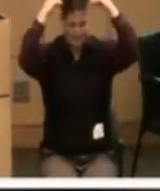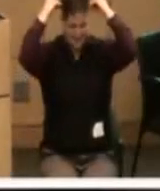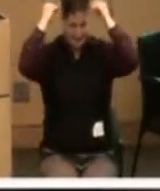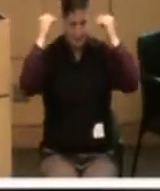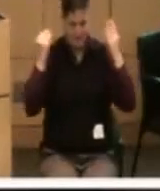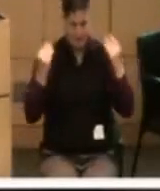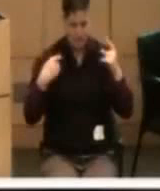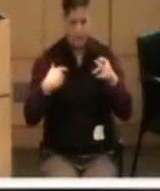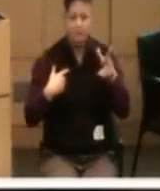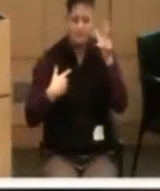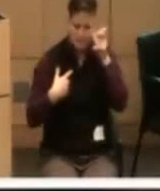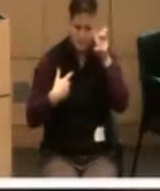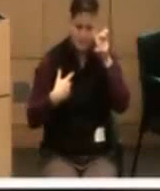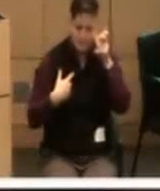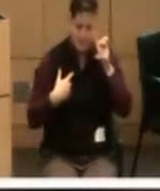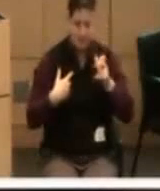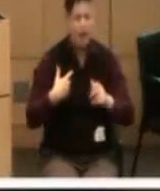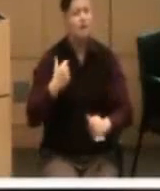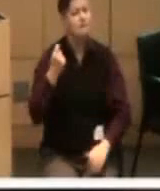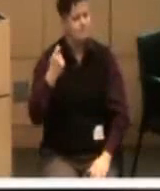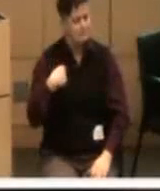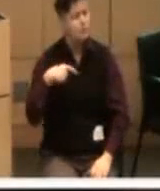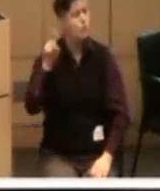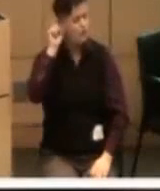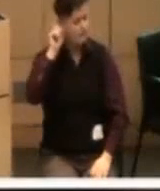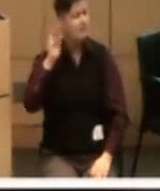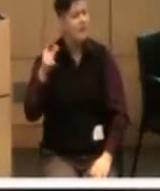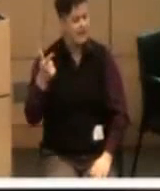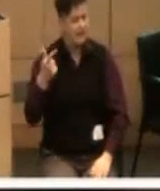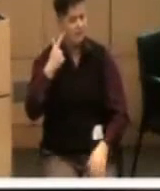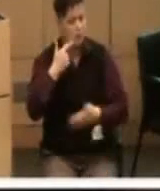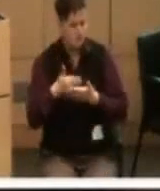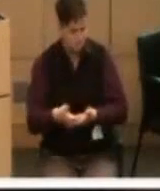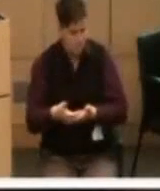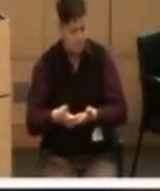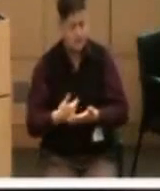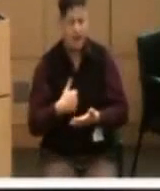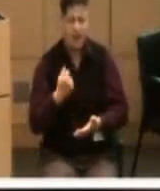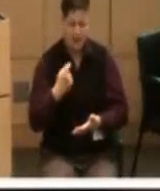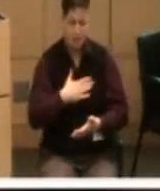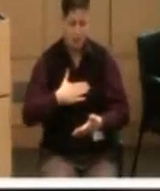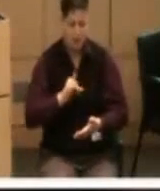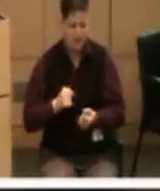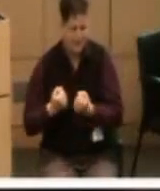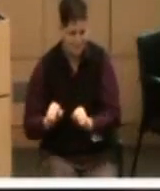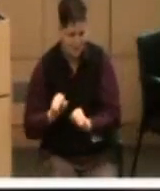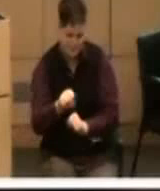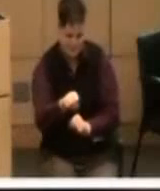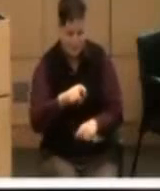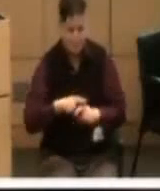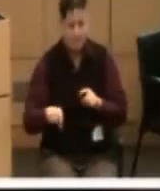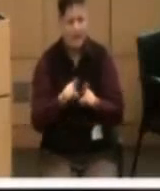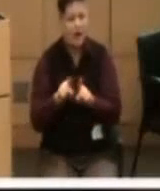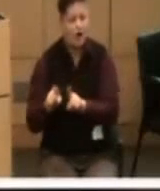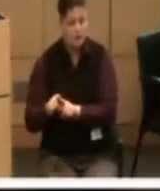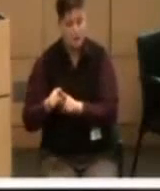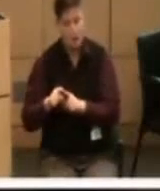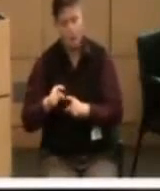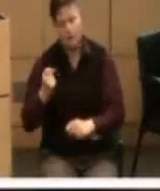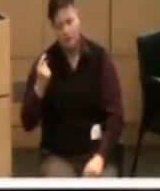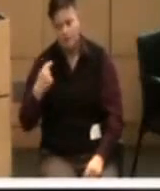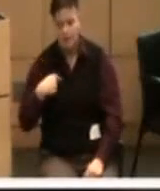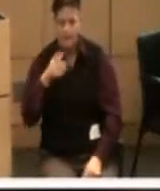On the one hand, I appreciate all the efforts to try to fit hearing aids in infants. I also appreciate the struggles that parents go through,